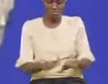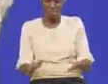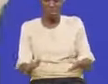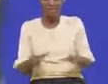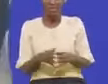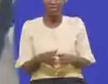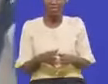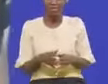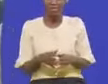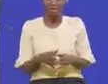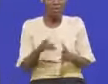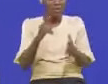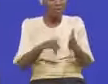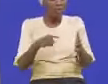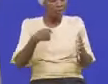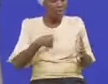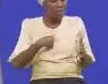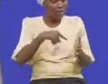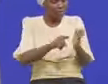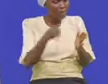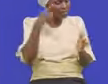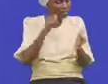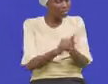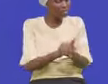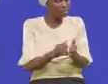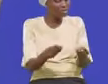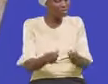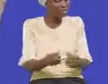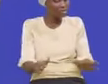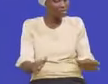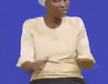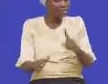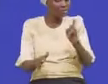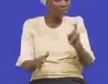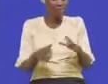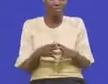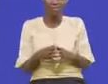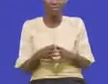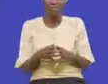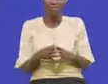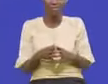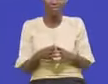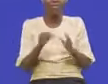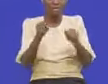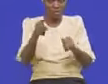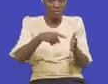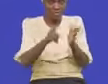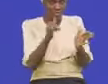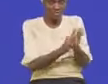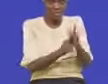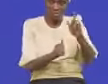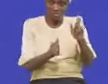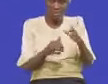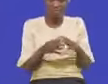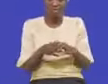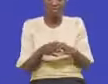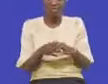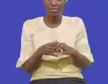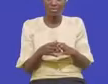pupu dia. What did I pay for the solid ground? Efo ka me khera ni gba pupu ata. Can you pay for that? Ati akhe foreta.